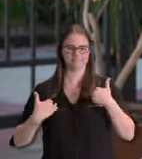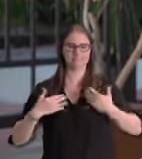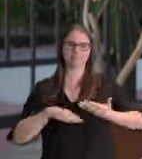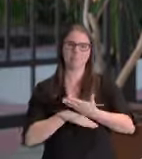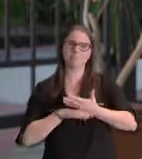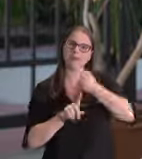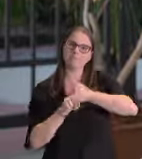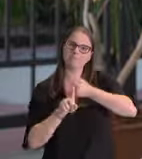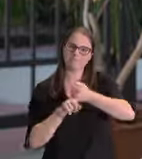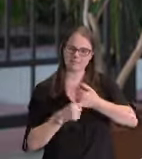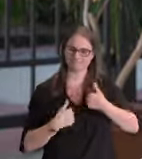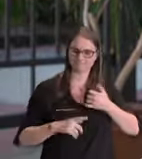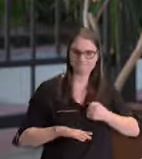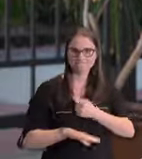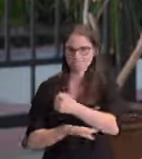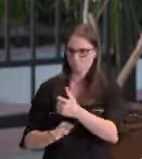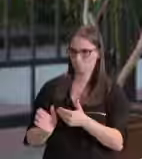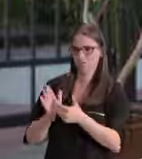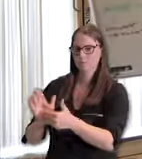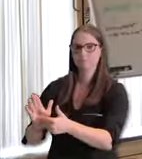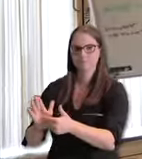the role of an advocate comes in.